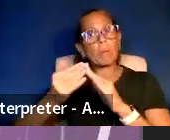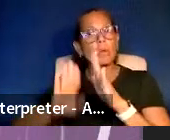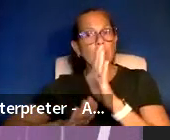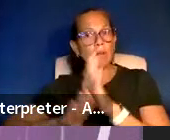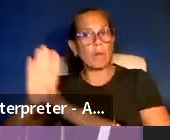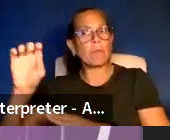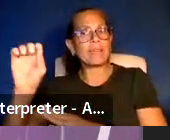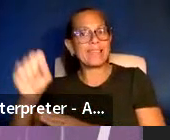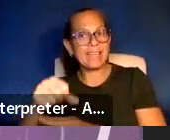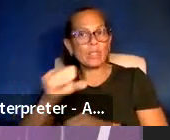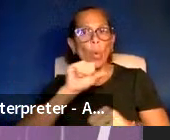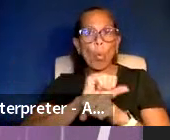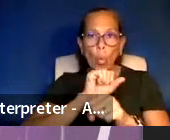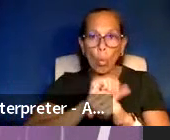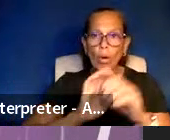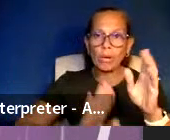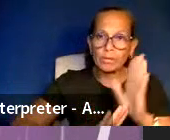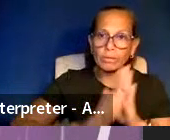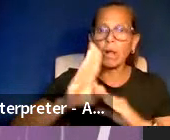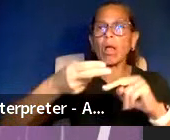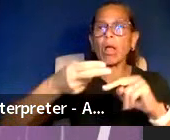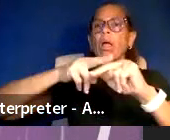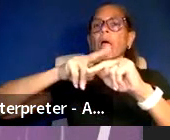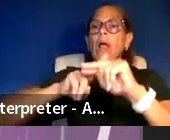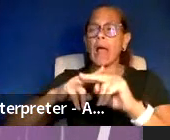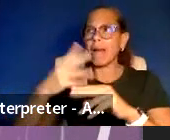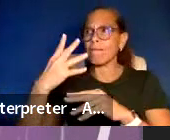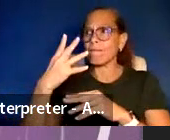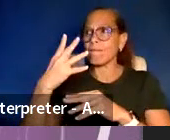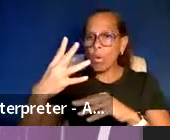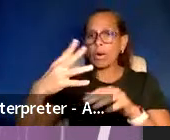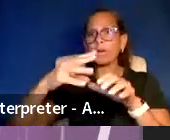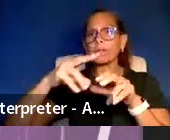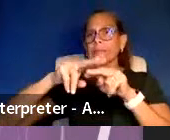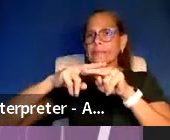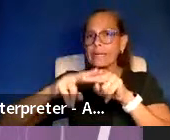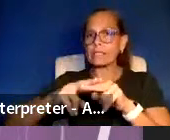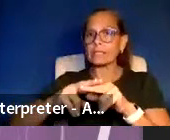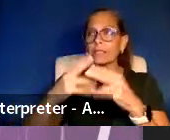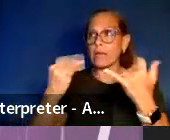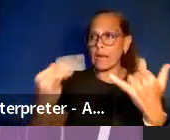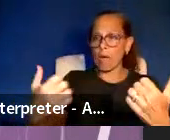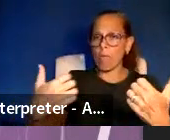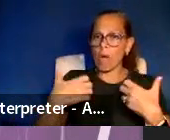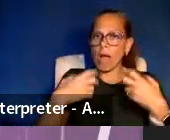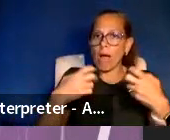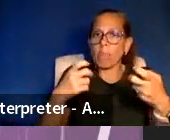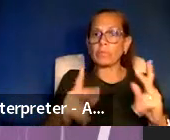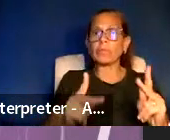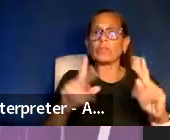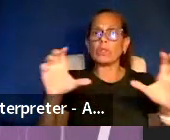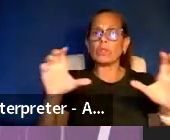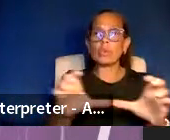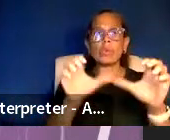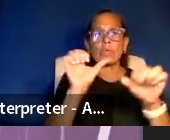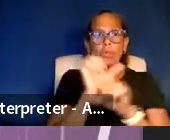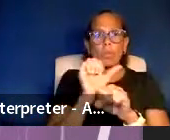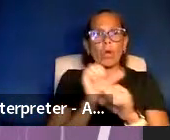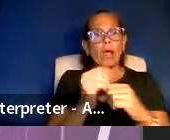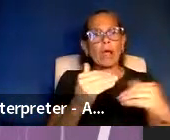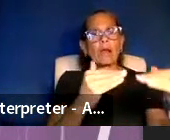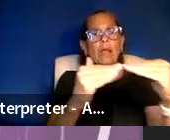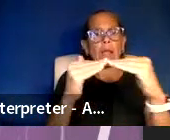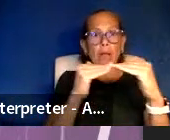workforce development. And 4 new Metro North stations coming to the Bronx gives us the opportunity to do this work equitably while